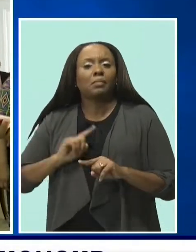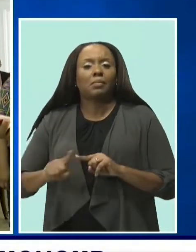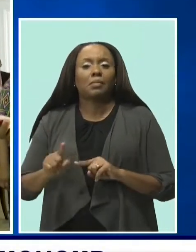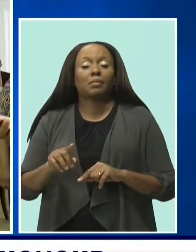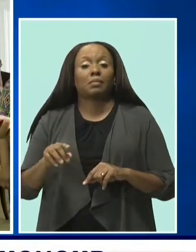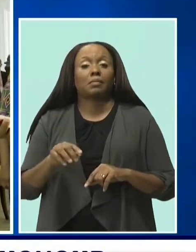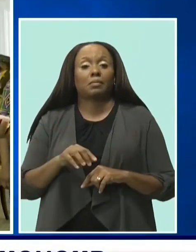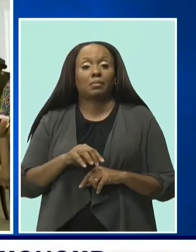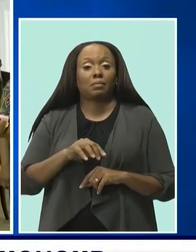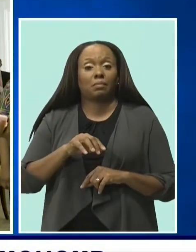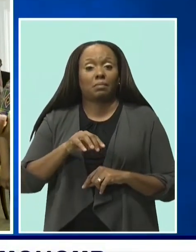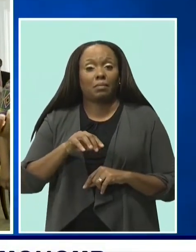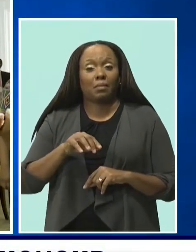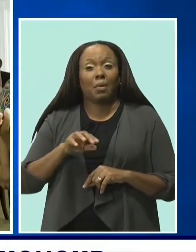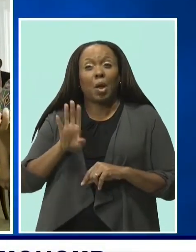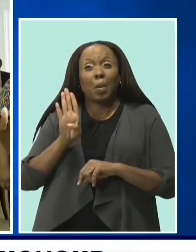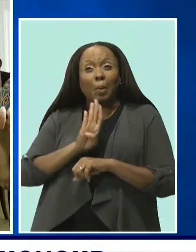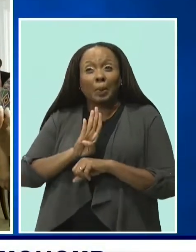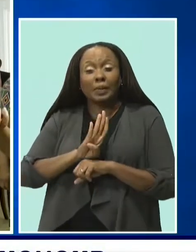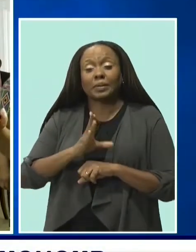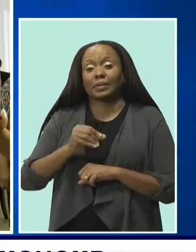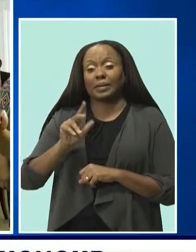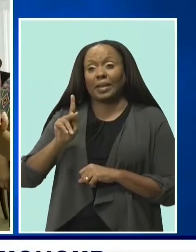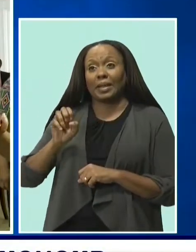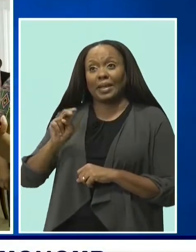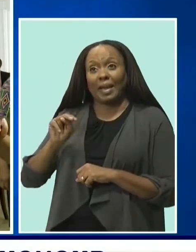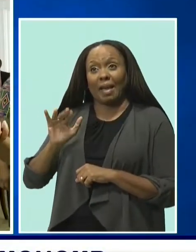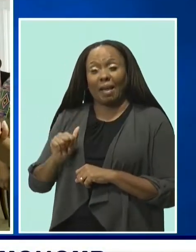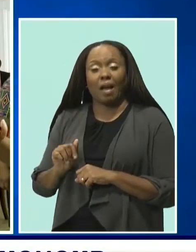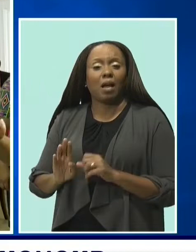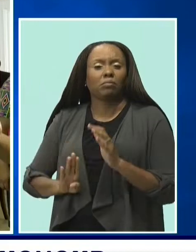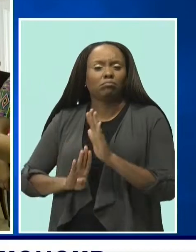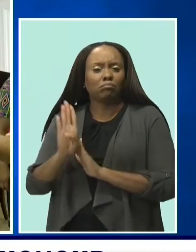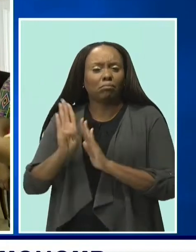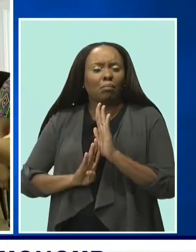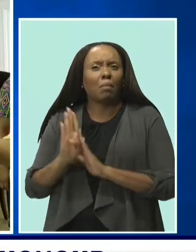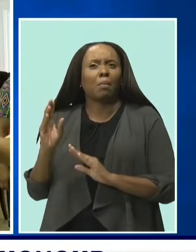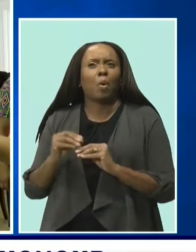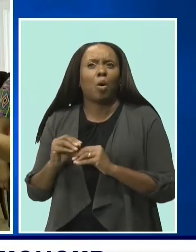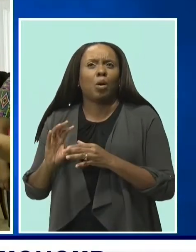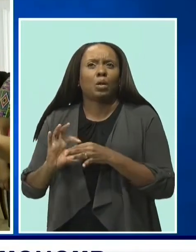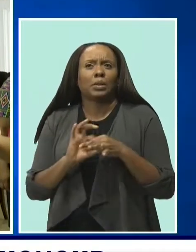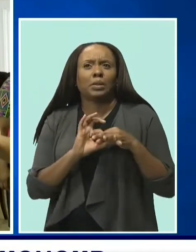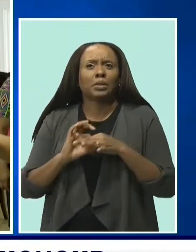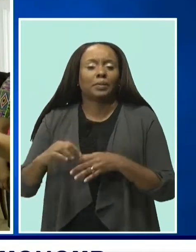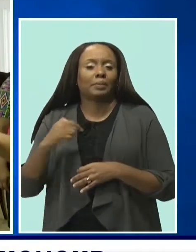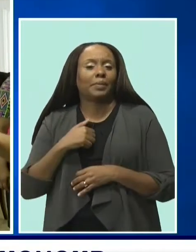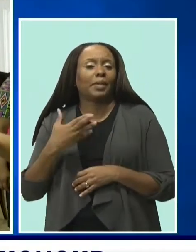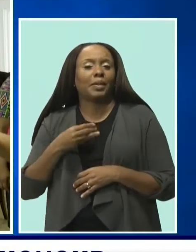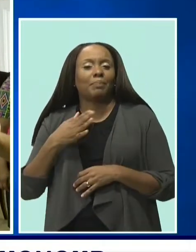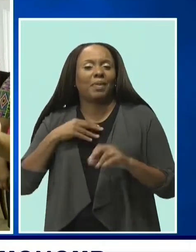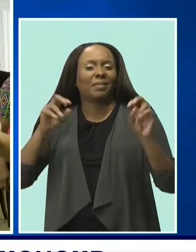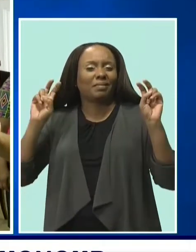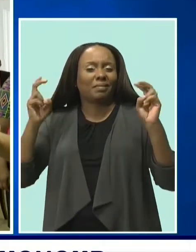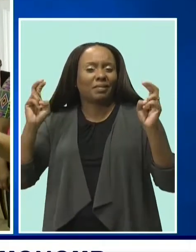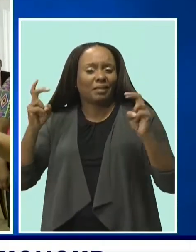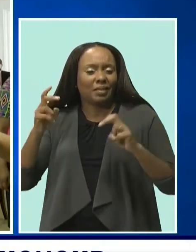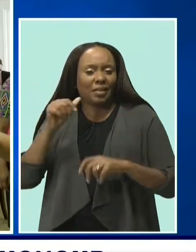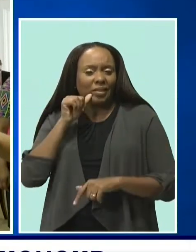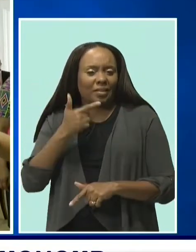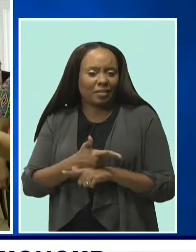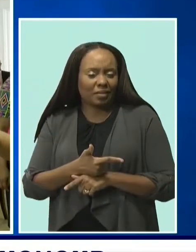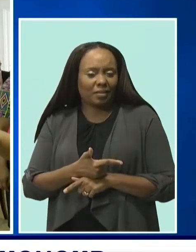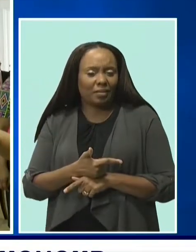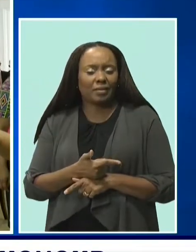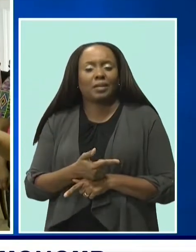Kenya and Barbados and the work that myself and my sister Mia Mottley have done to strengthen